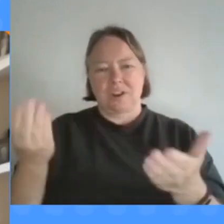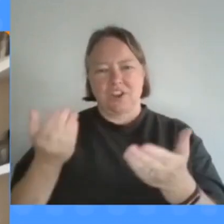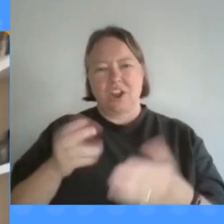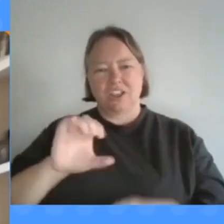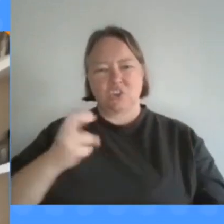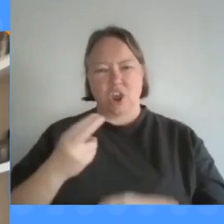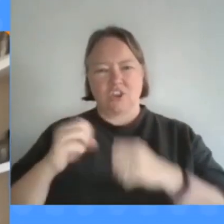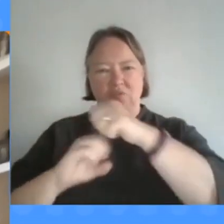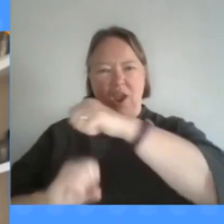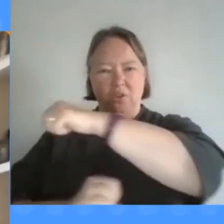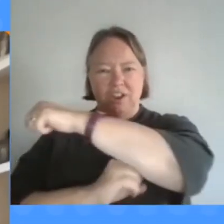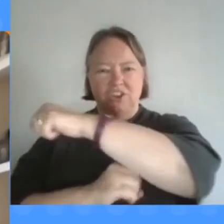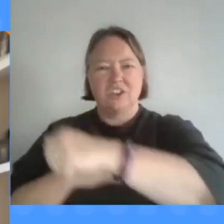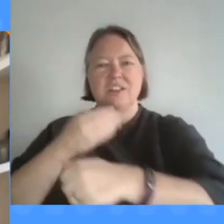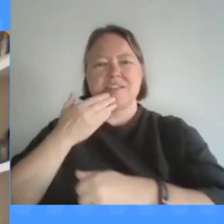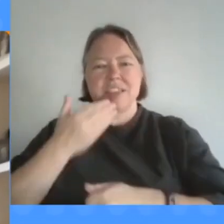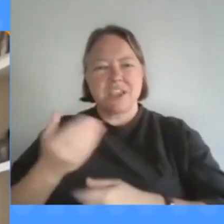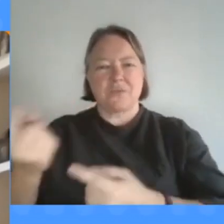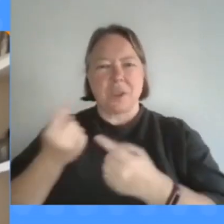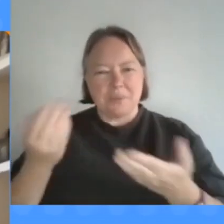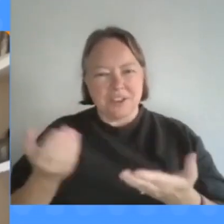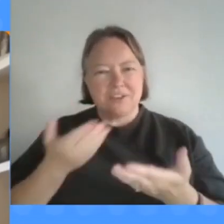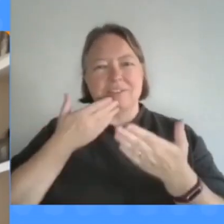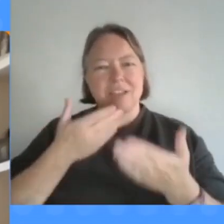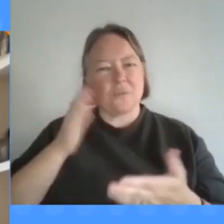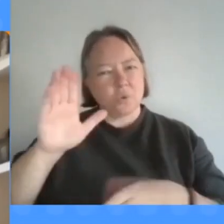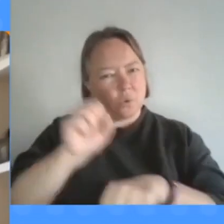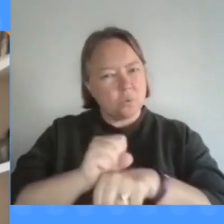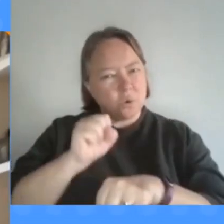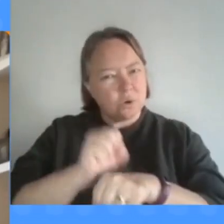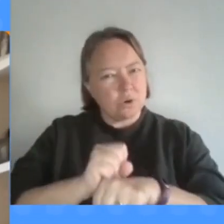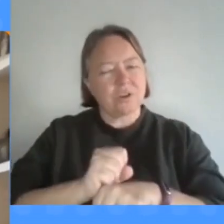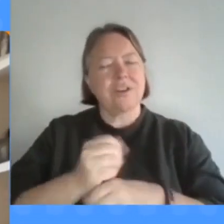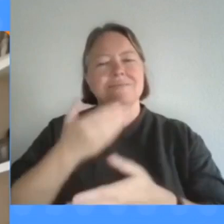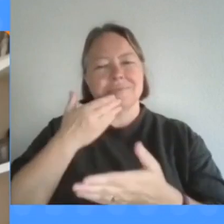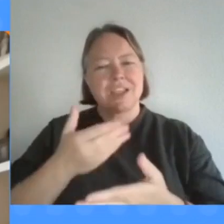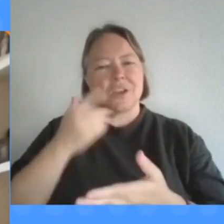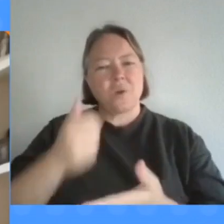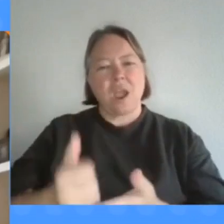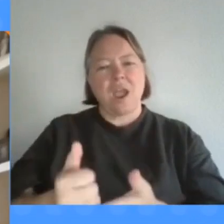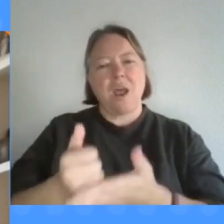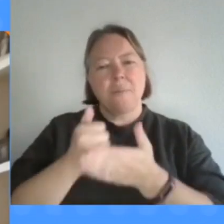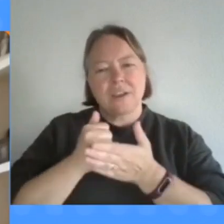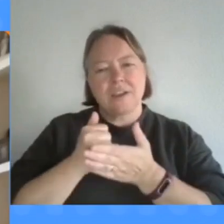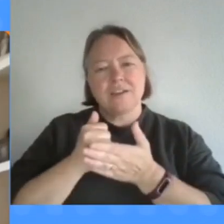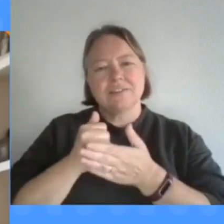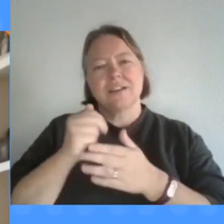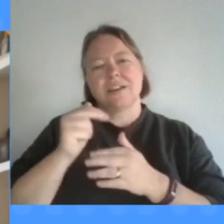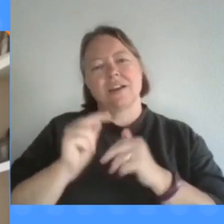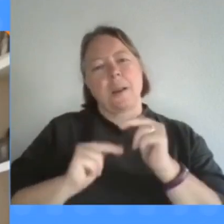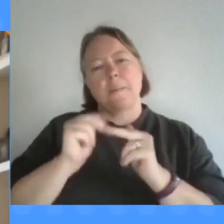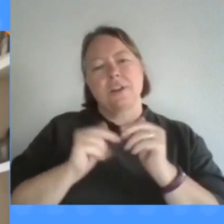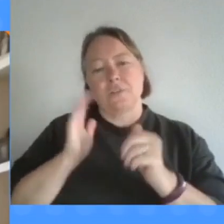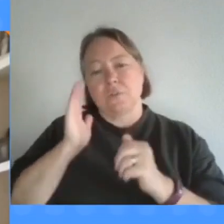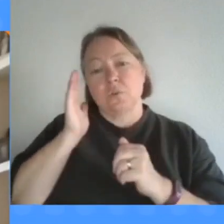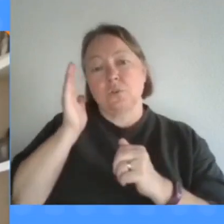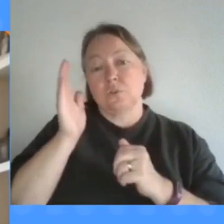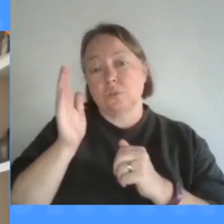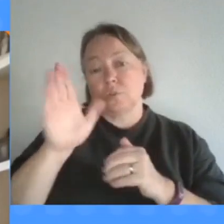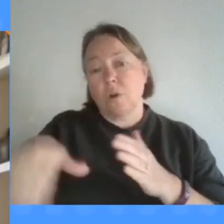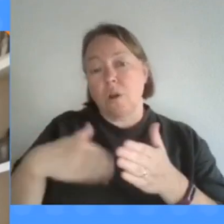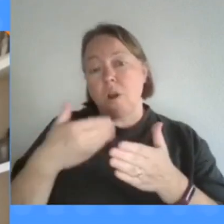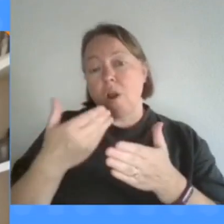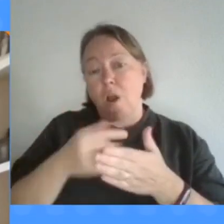Foundation, thank you for being here. Thank you for the work you do, and thank you for helping us build a future where